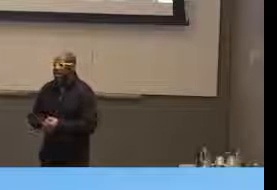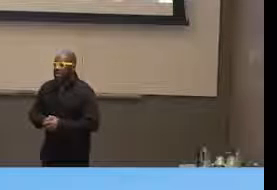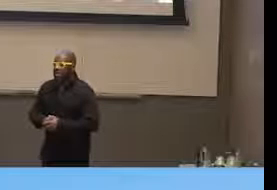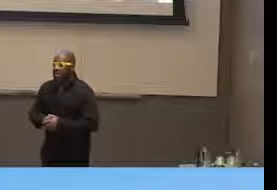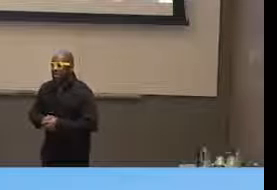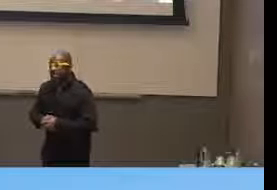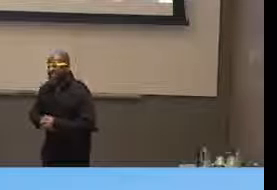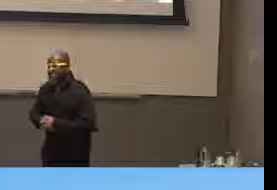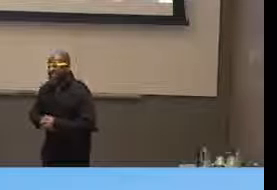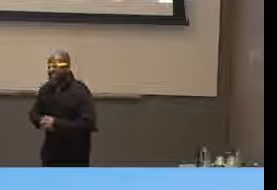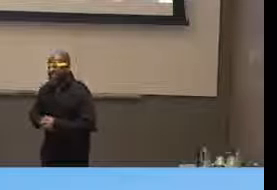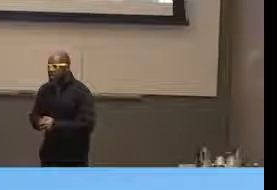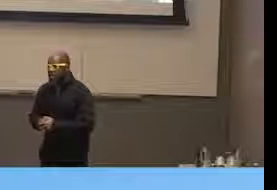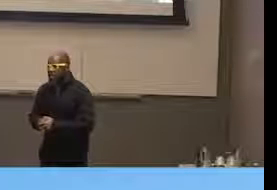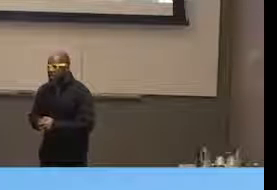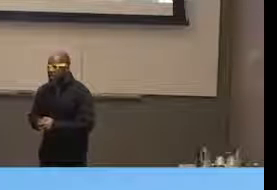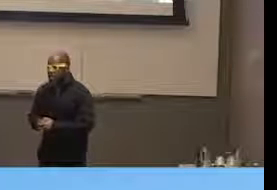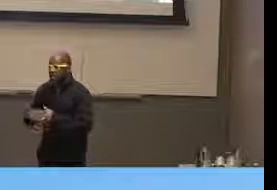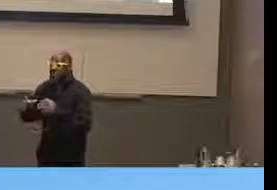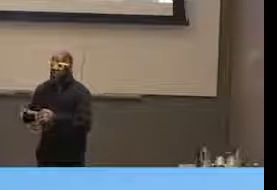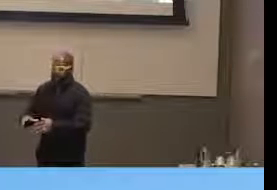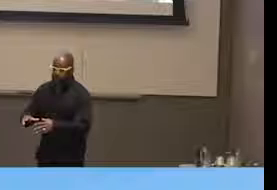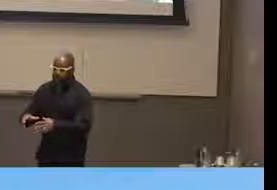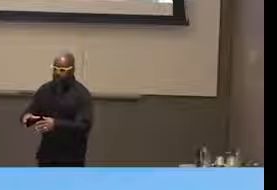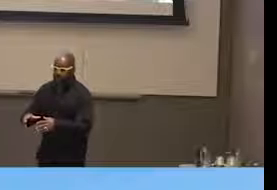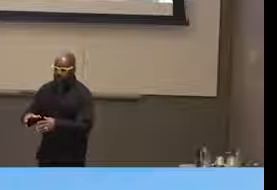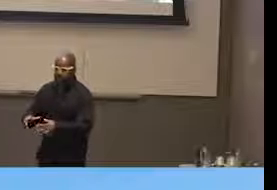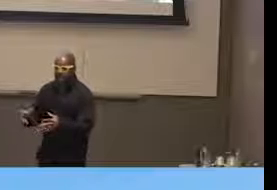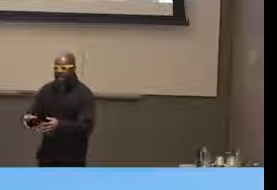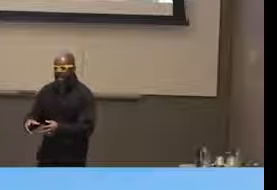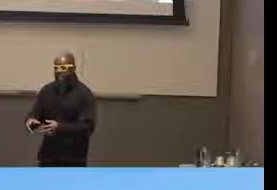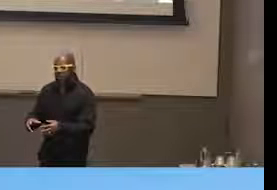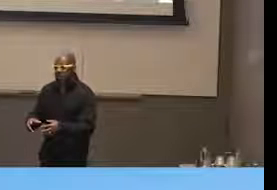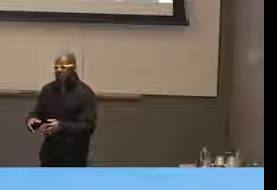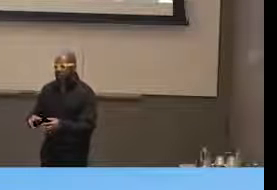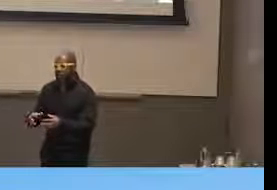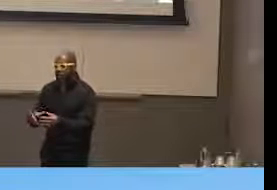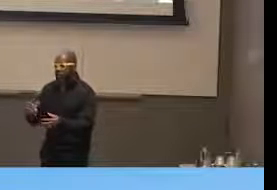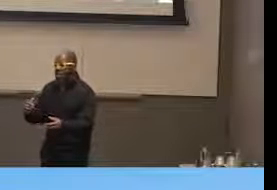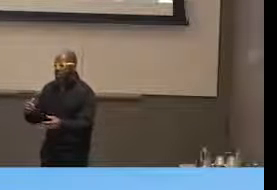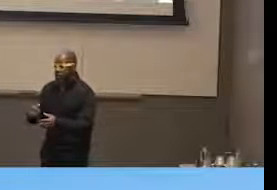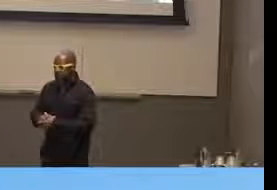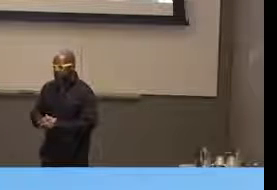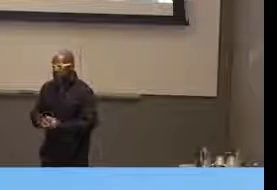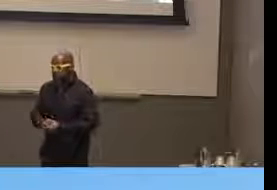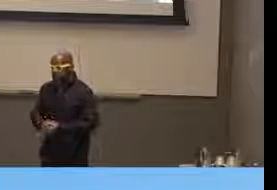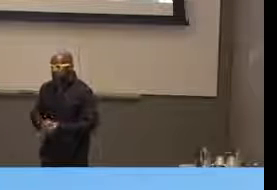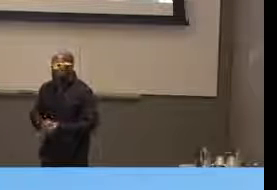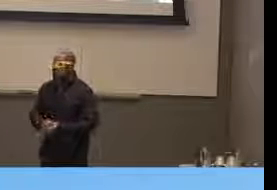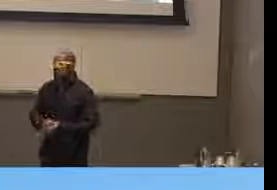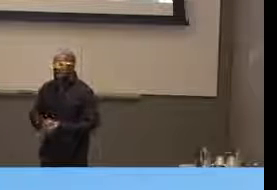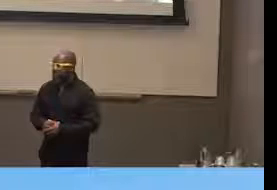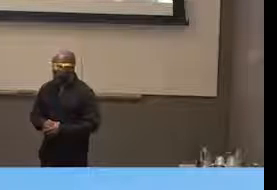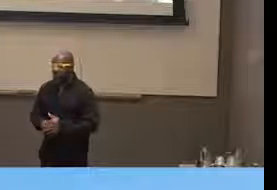city to have it be a city as part of nature, inside of nature, rather than separate from it, is